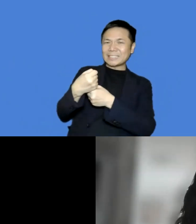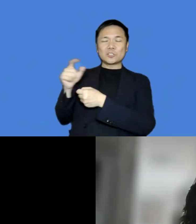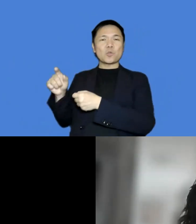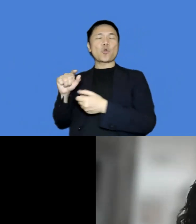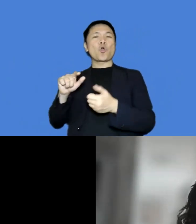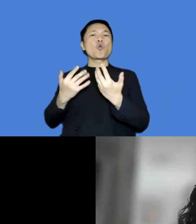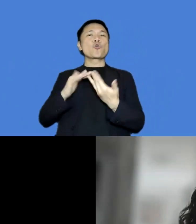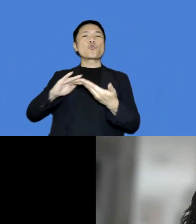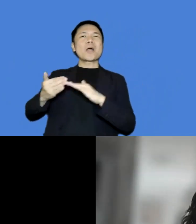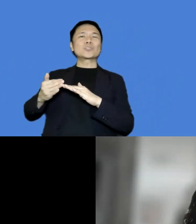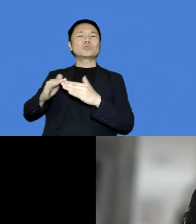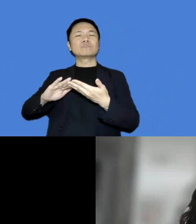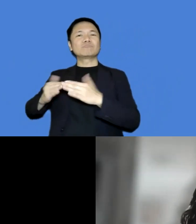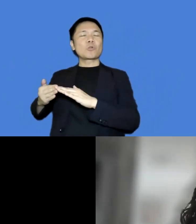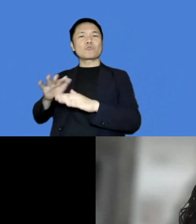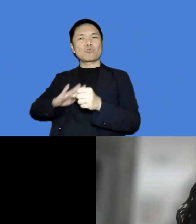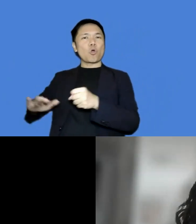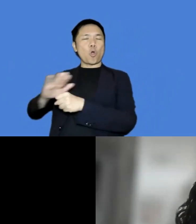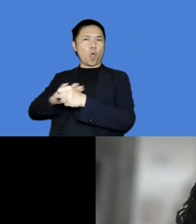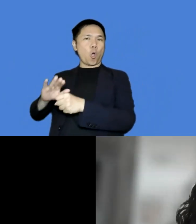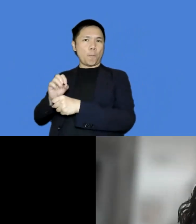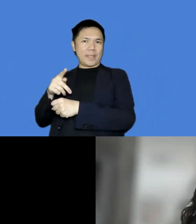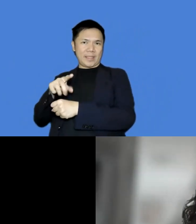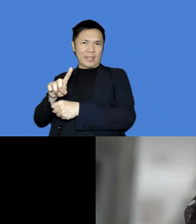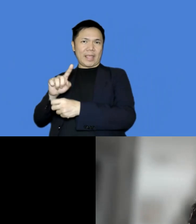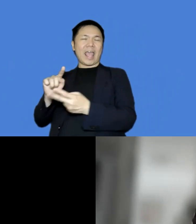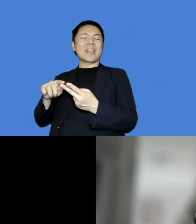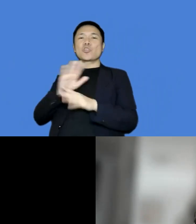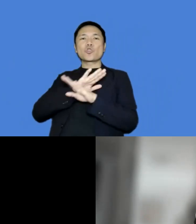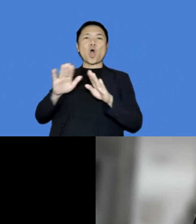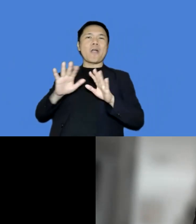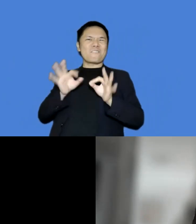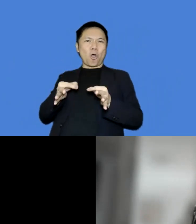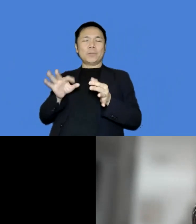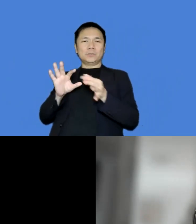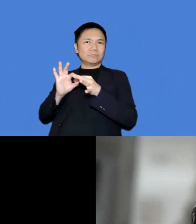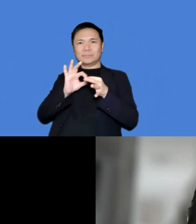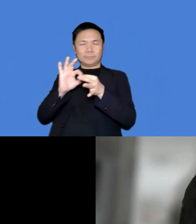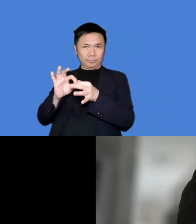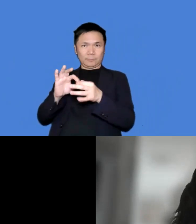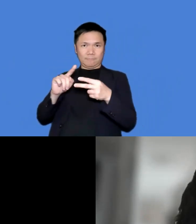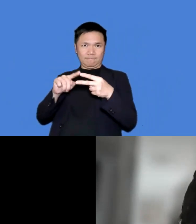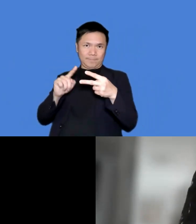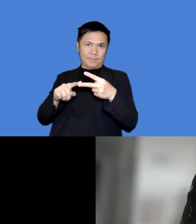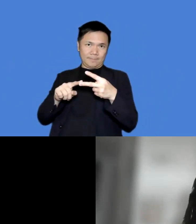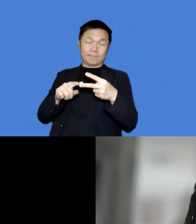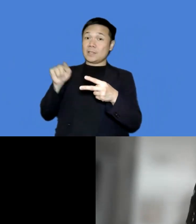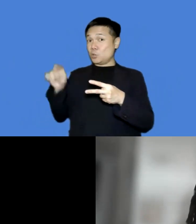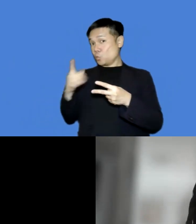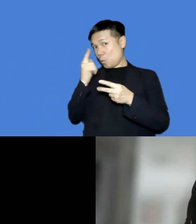grassroots organizations and informal networks. So that's one